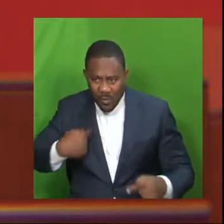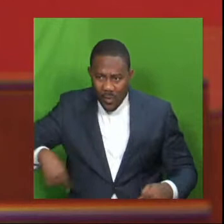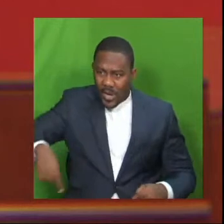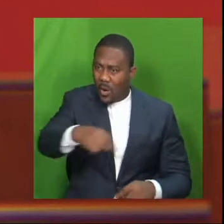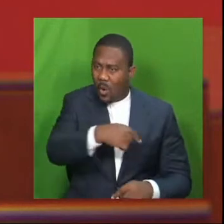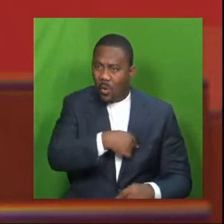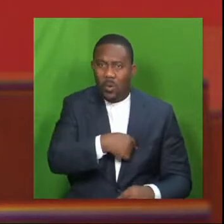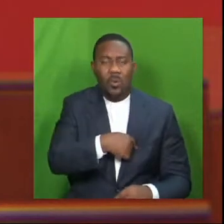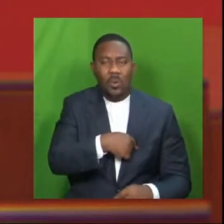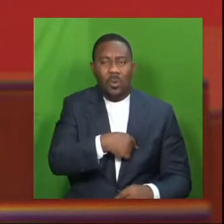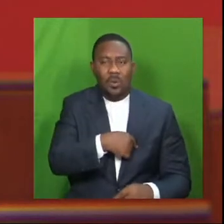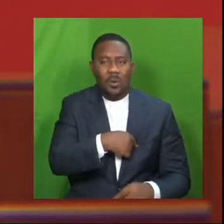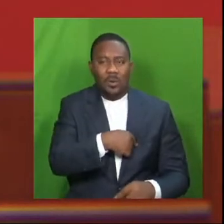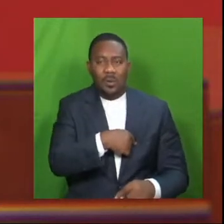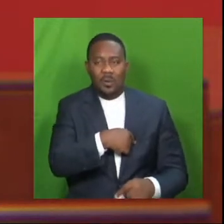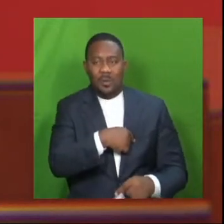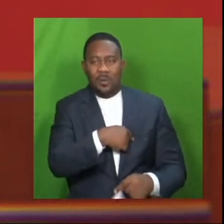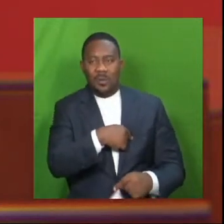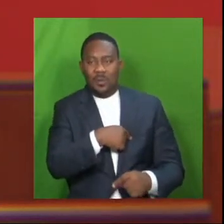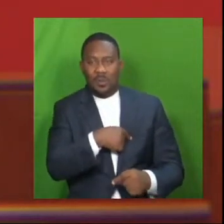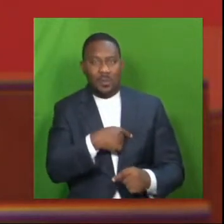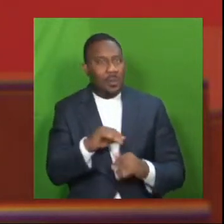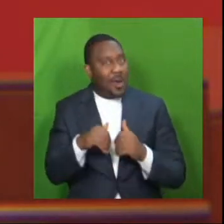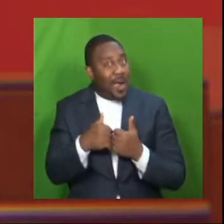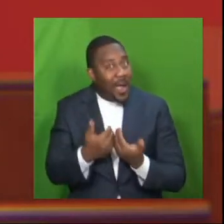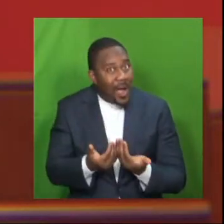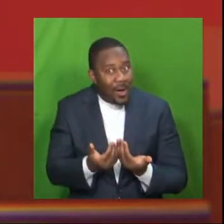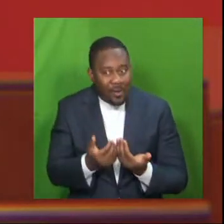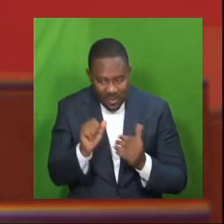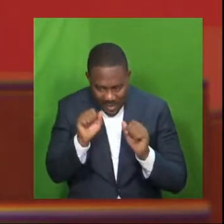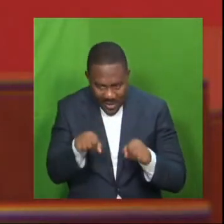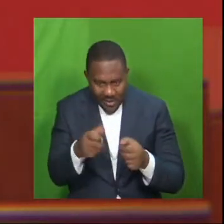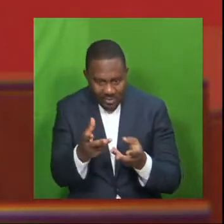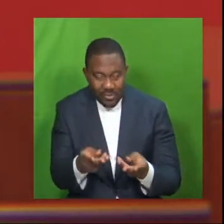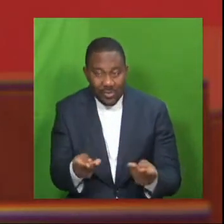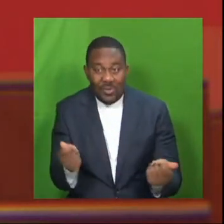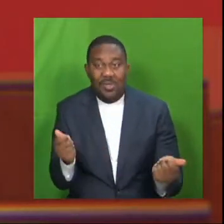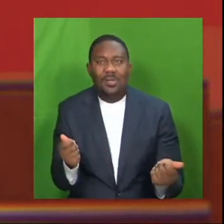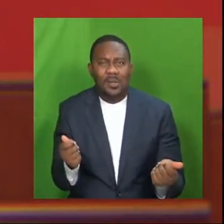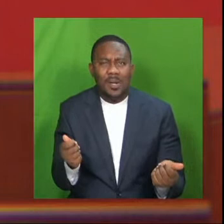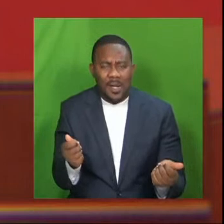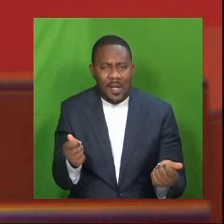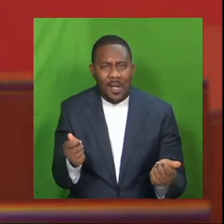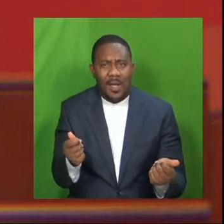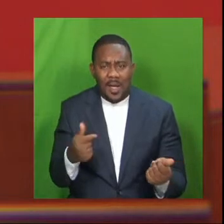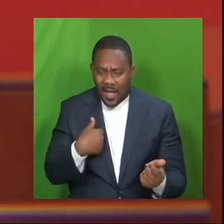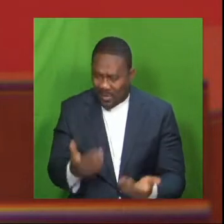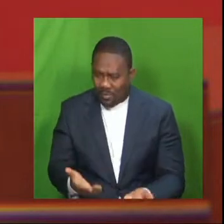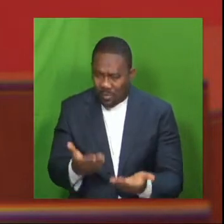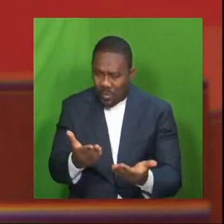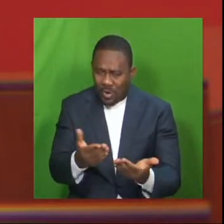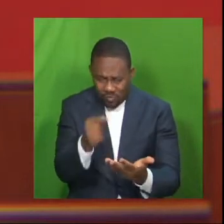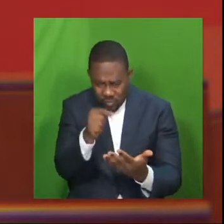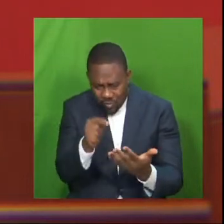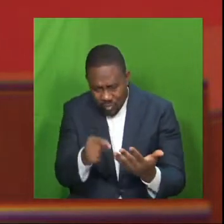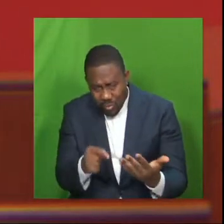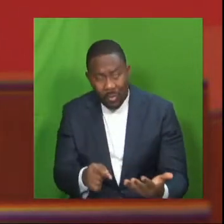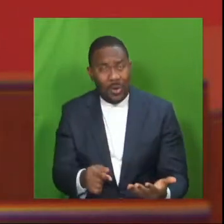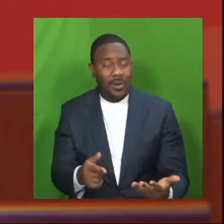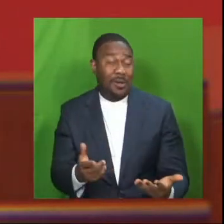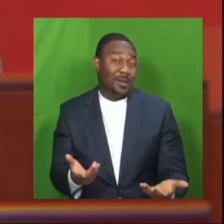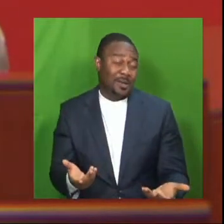us to guide how we should go about it. And I made those proposals. In doing